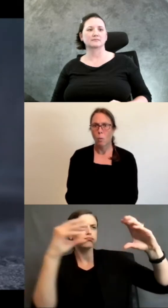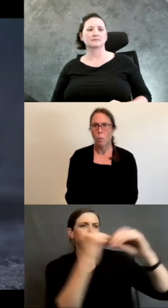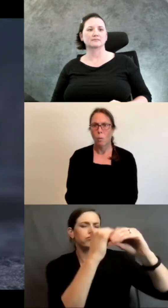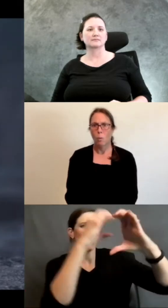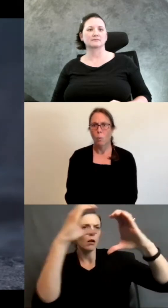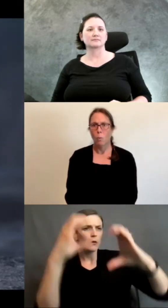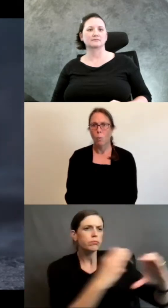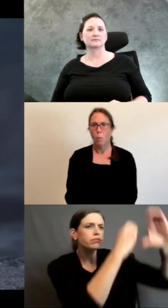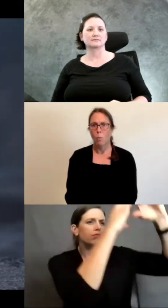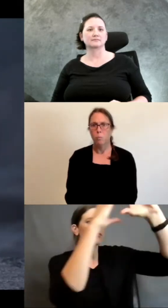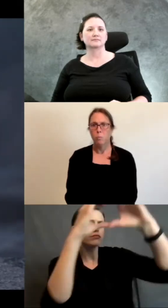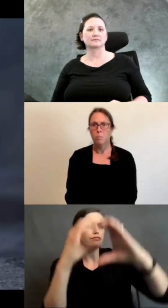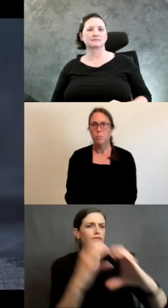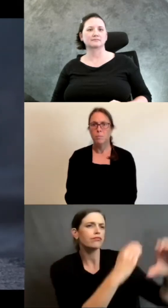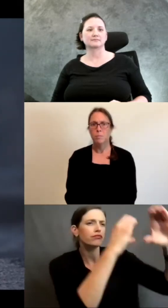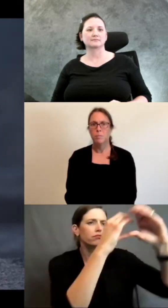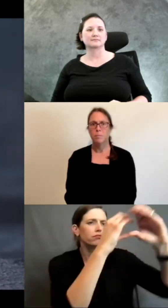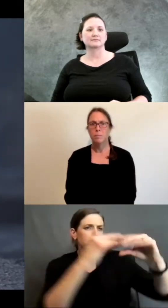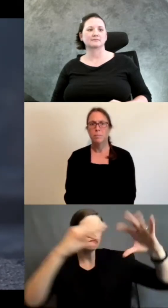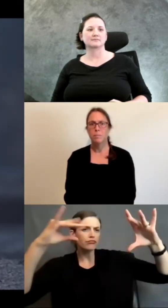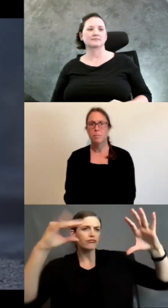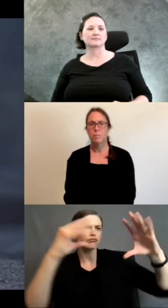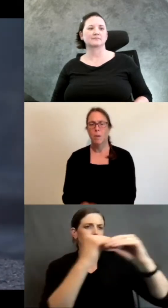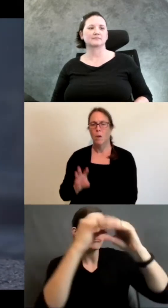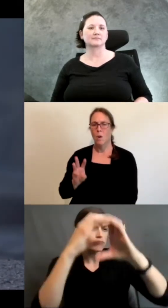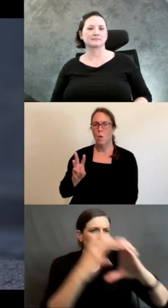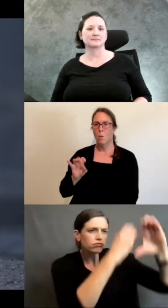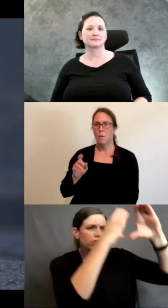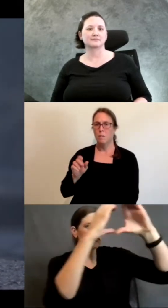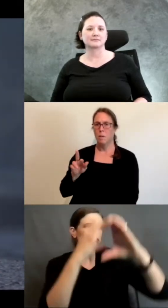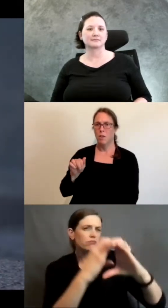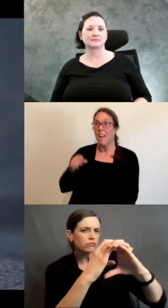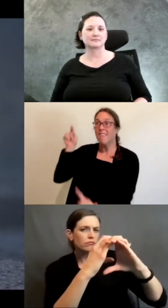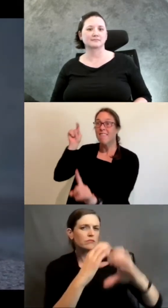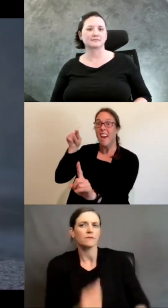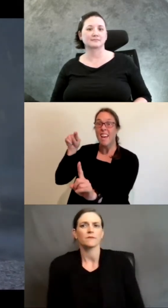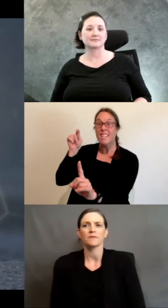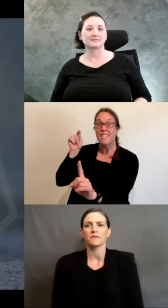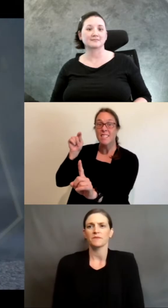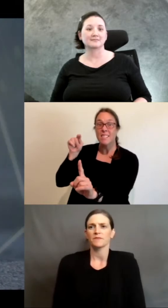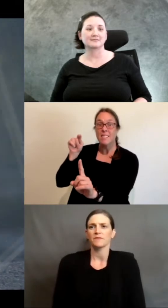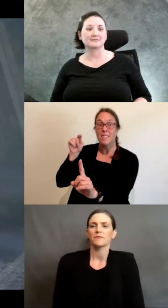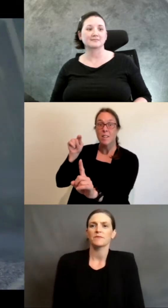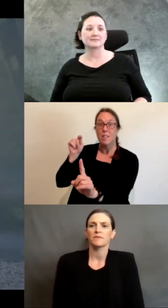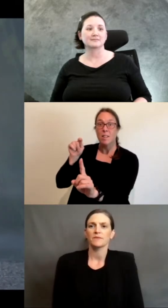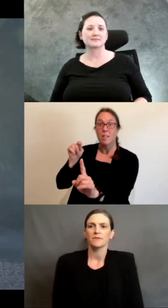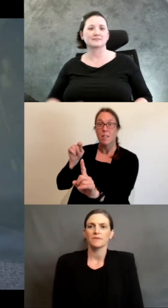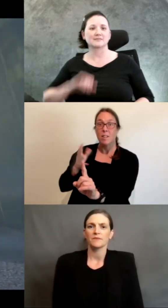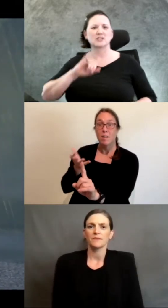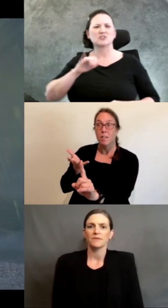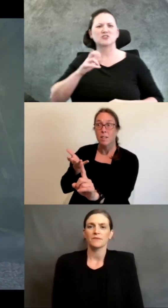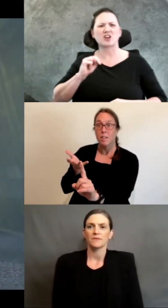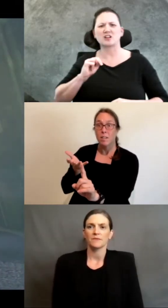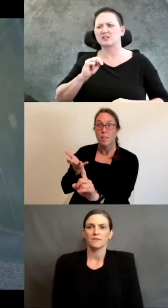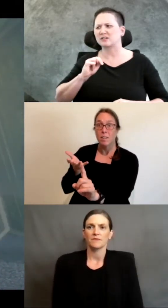seemingly endless tunnel. This is it. I wonder what it is. We zoom